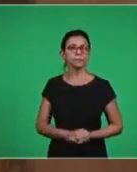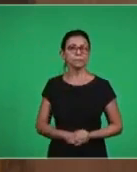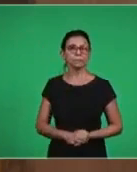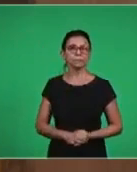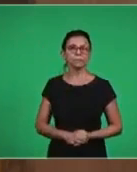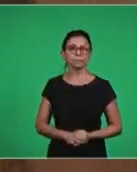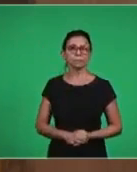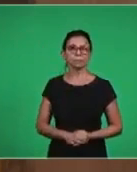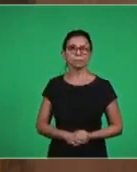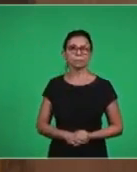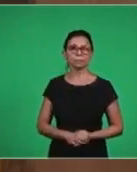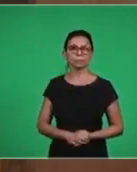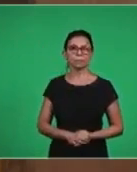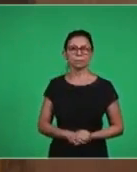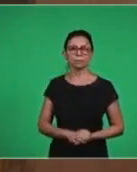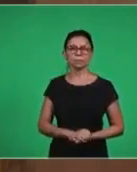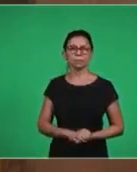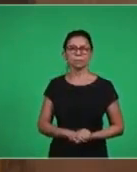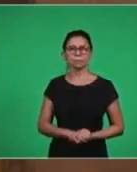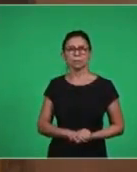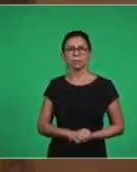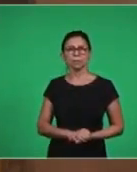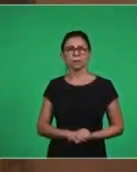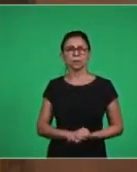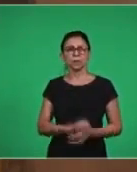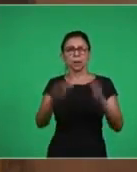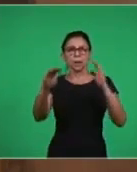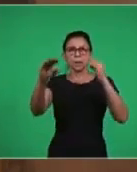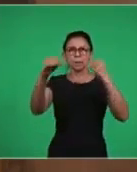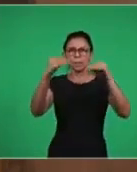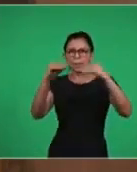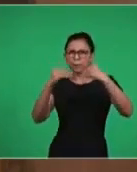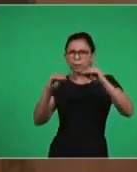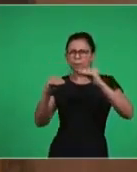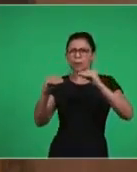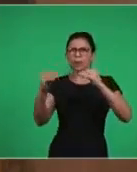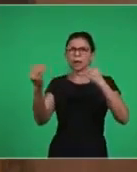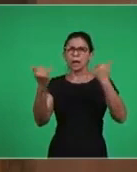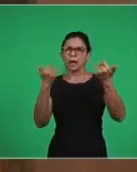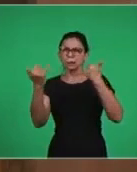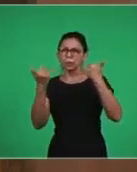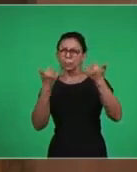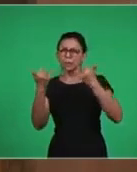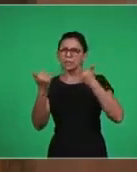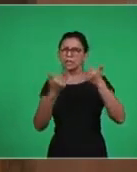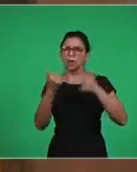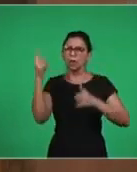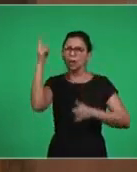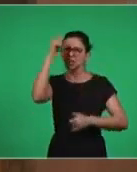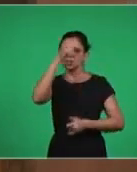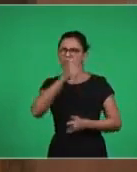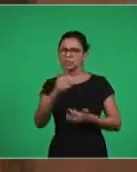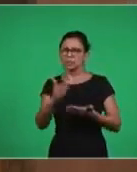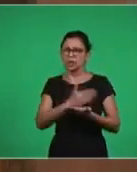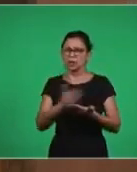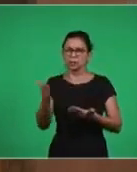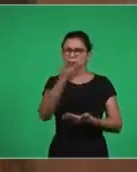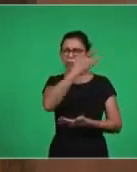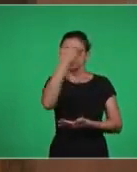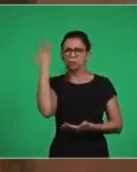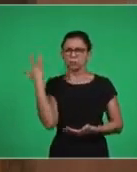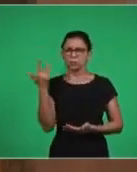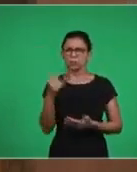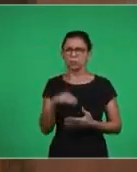there. There is drought on the field, and the correspondence all the time coming and showing about the